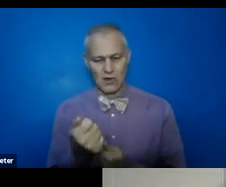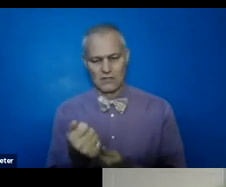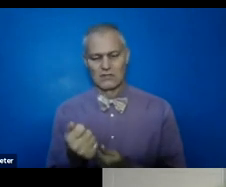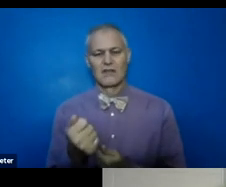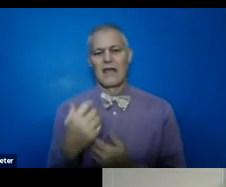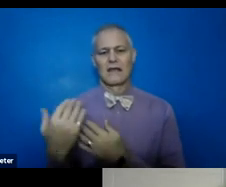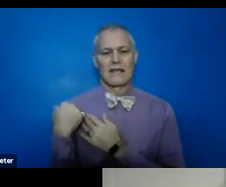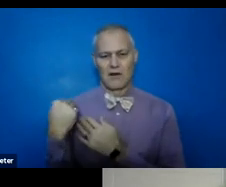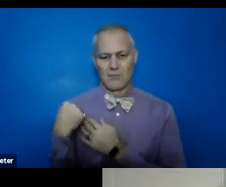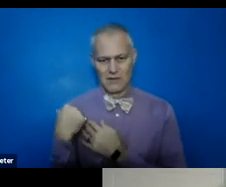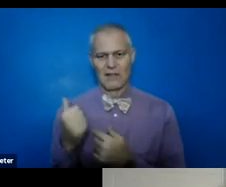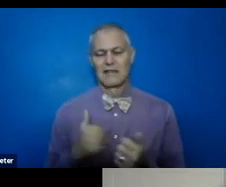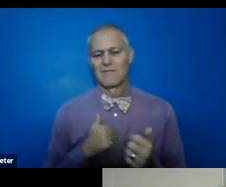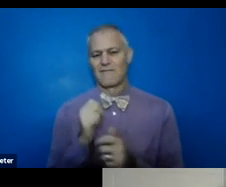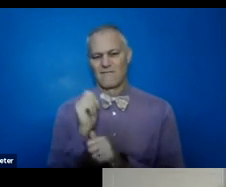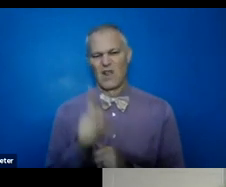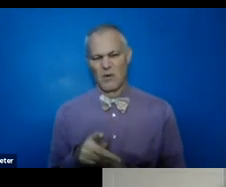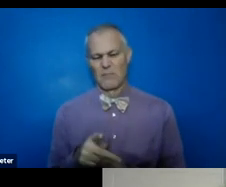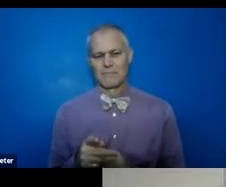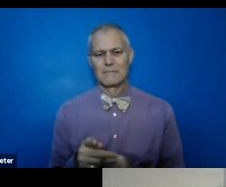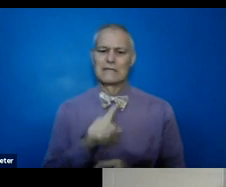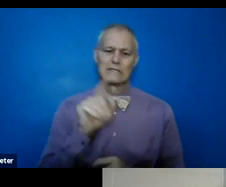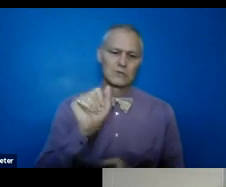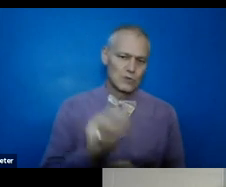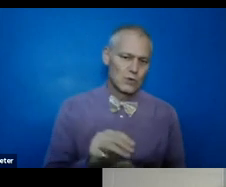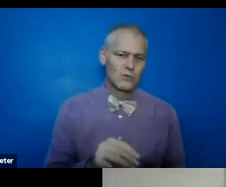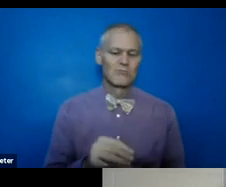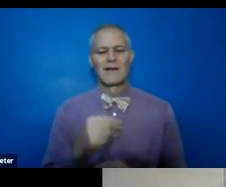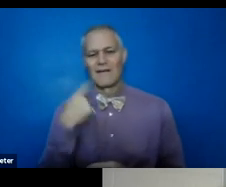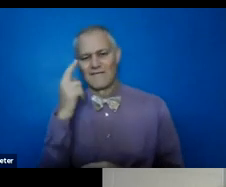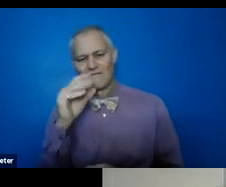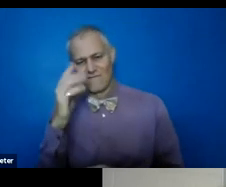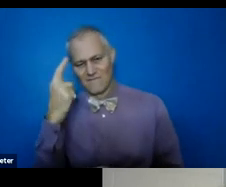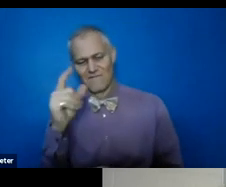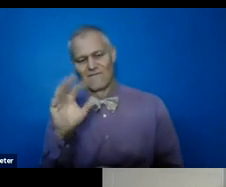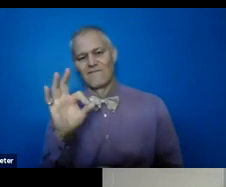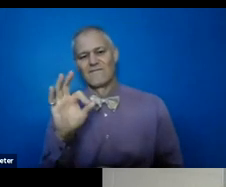that's how my follow-up has been, just on Zooms and FaceTime and stuff like that.